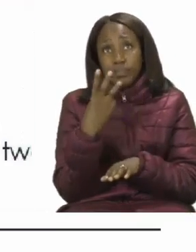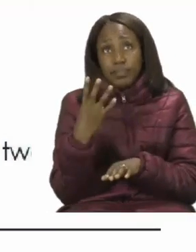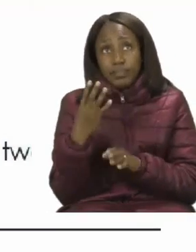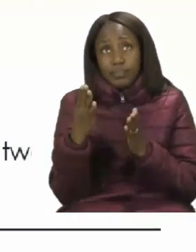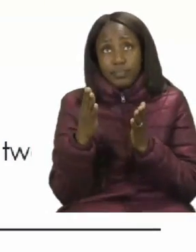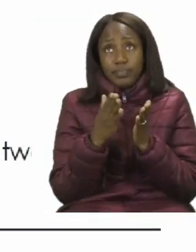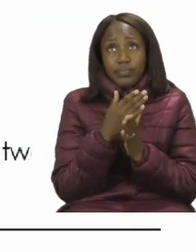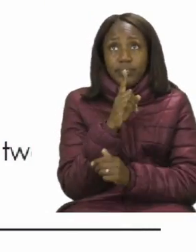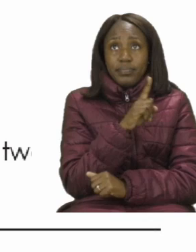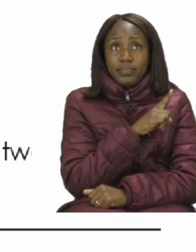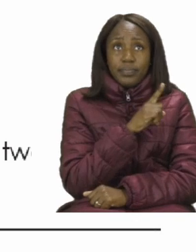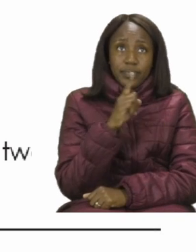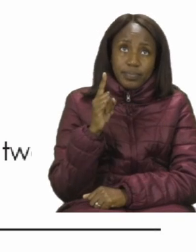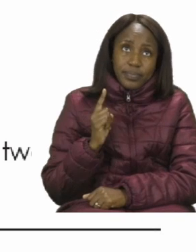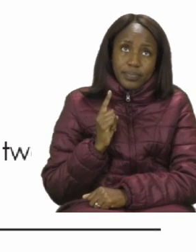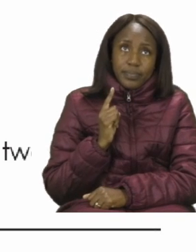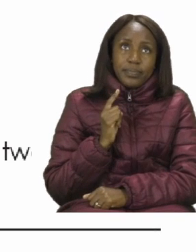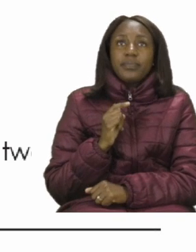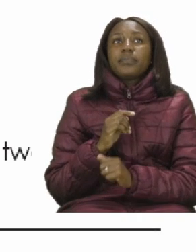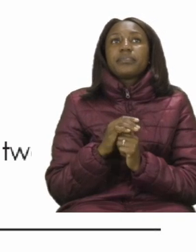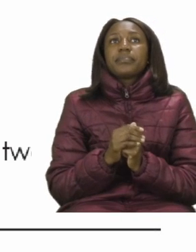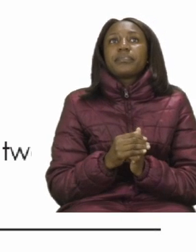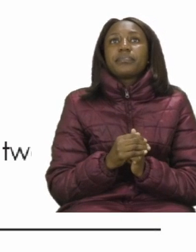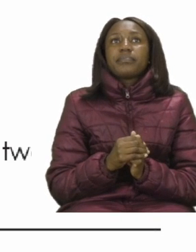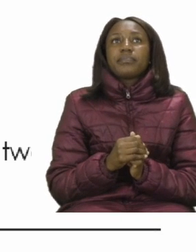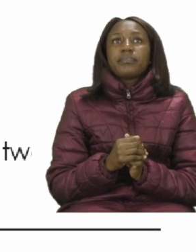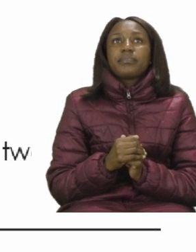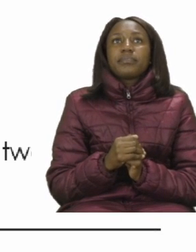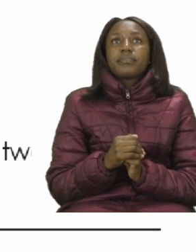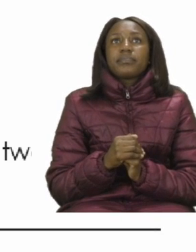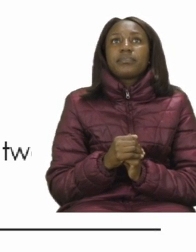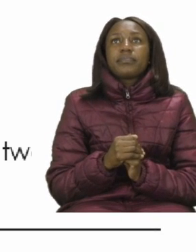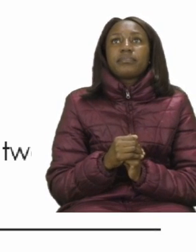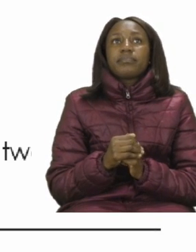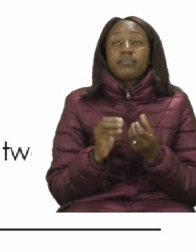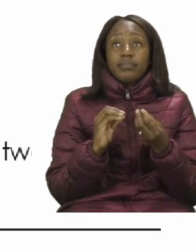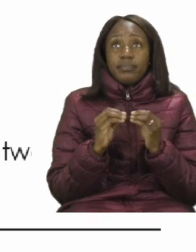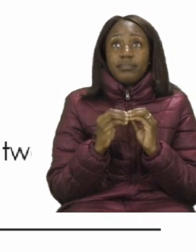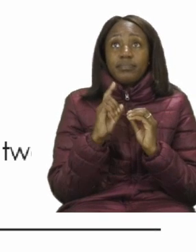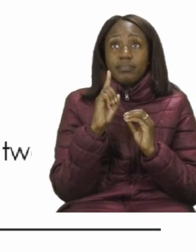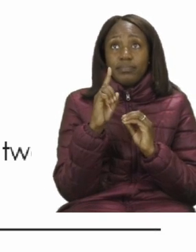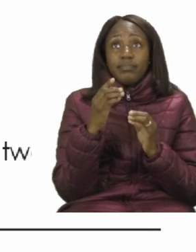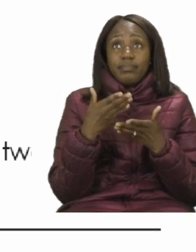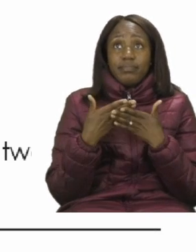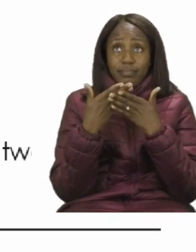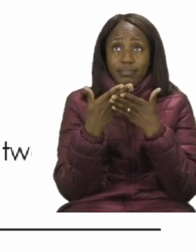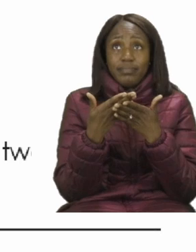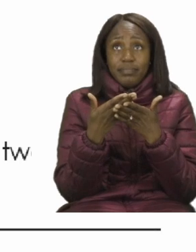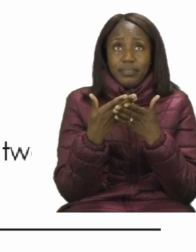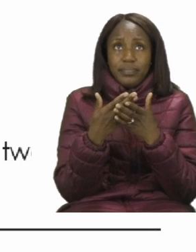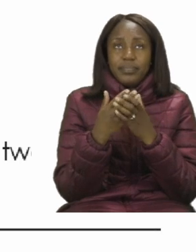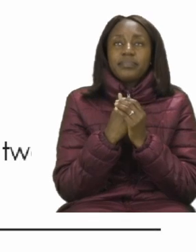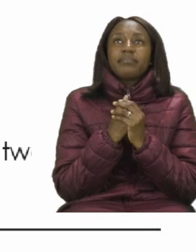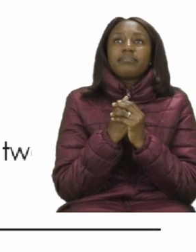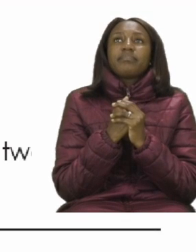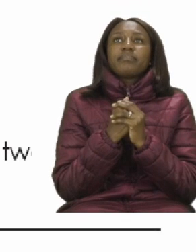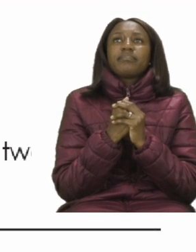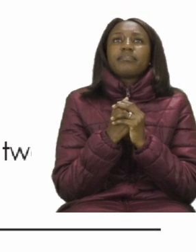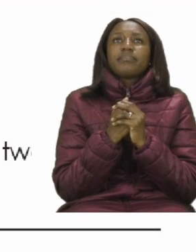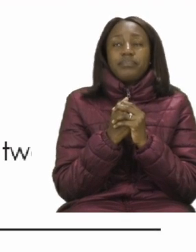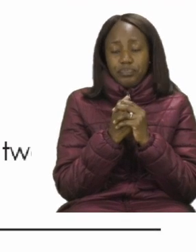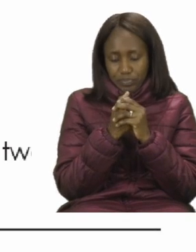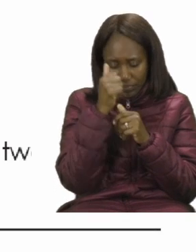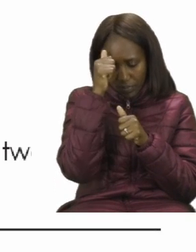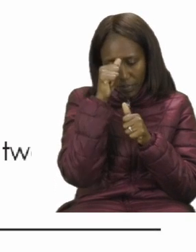our booklets, please? I'm going to do number 1 with you, okay? Now remember grade